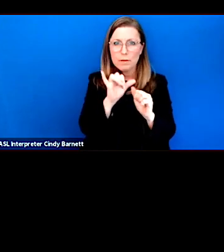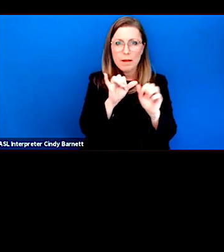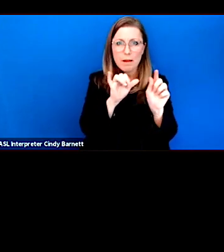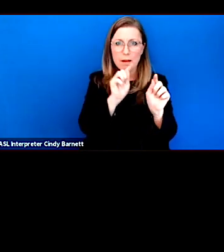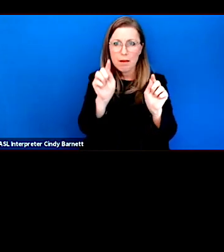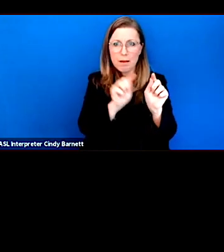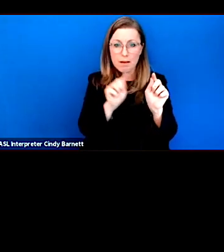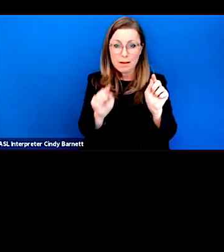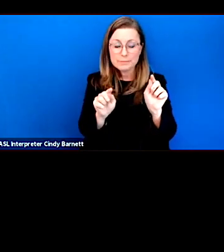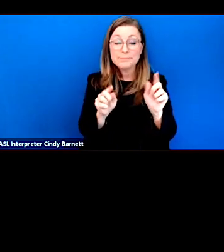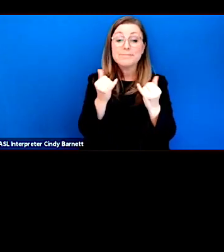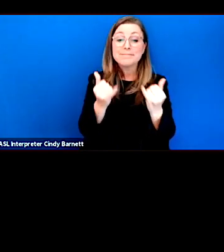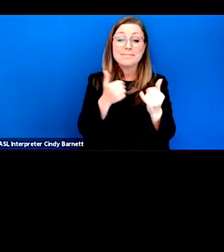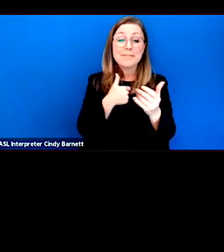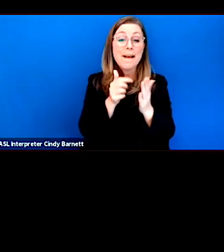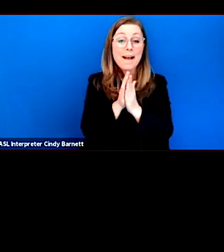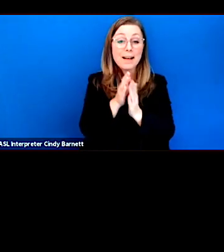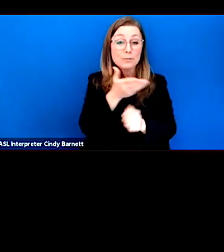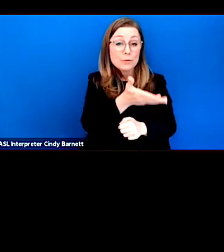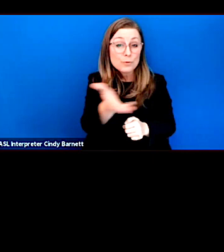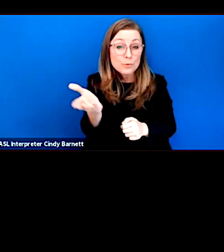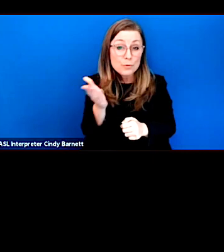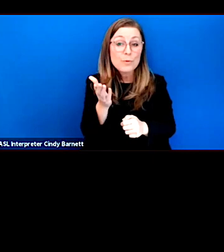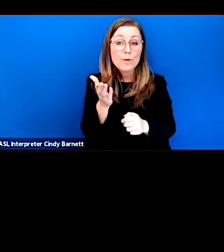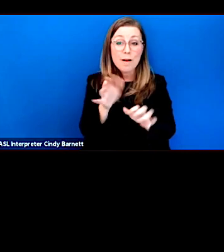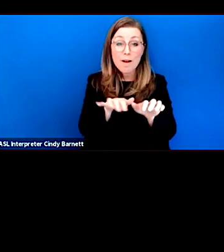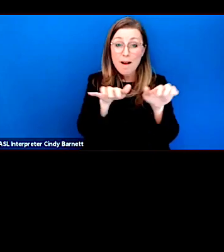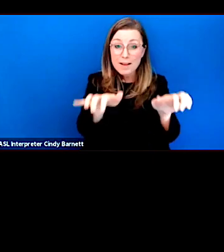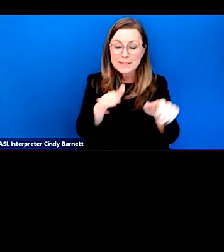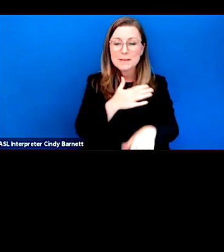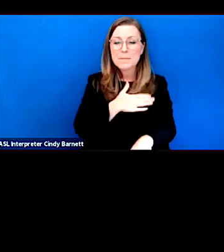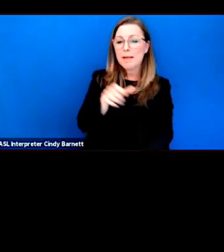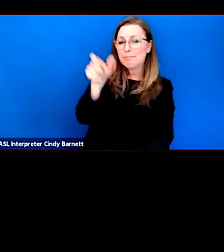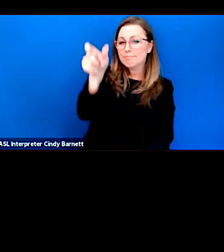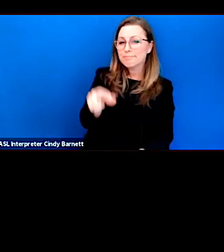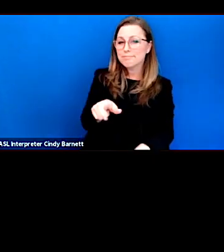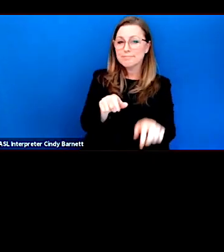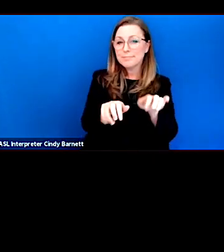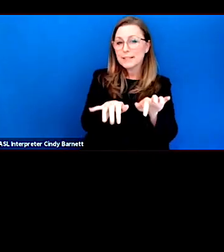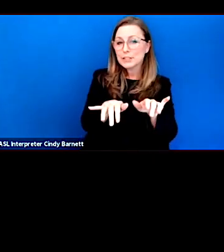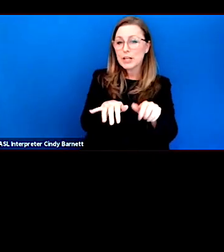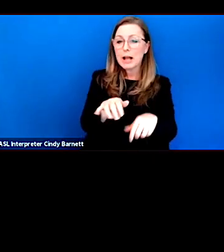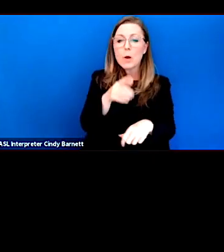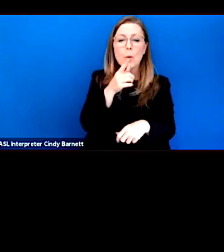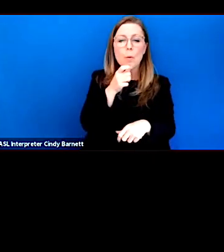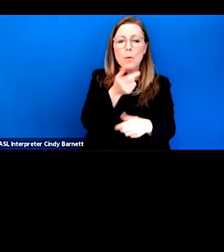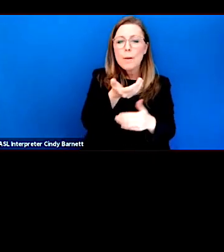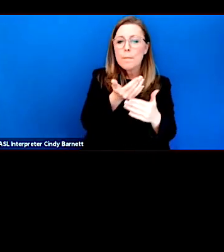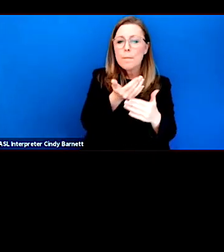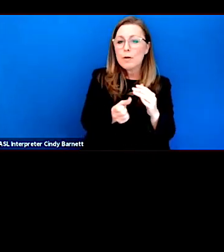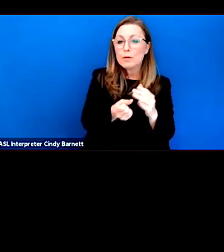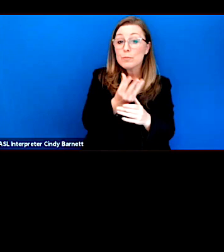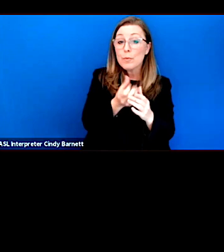the spring, please go to the chat where you will find a link to our